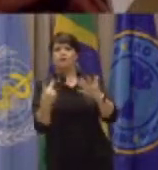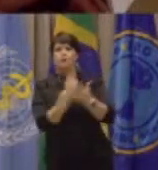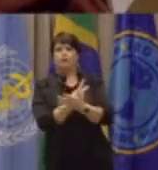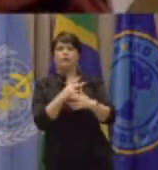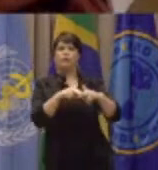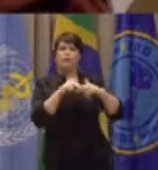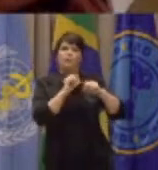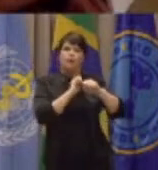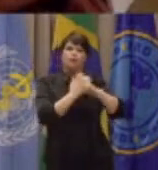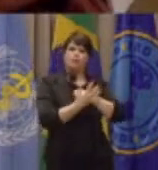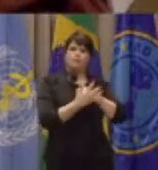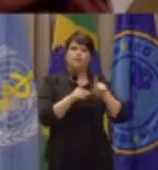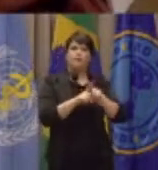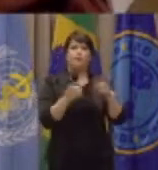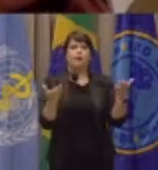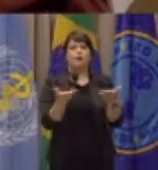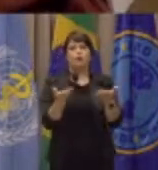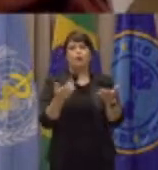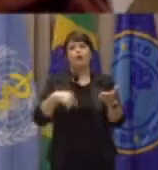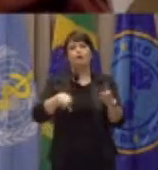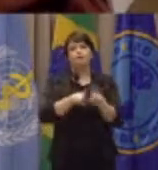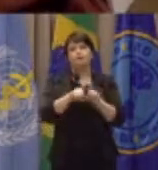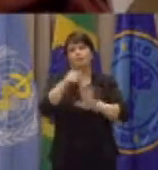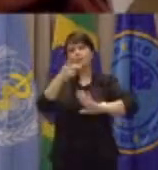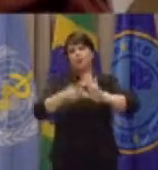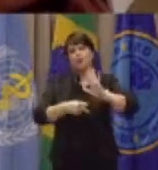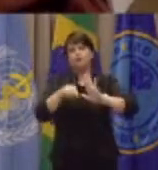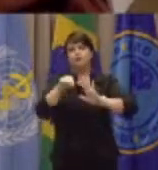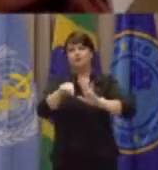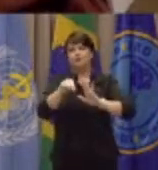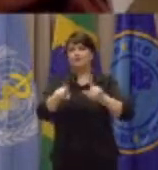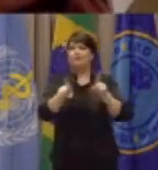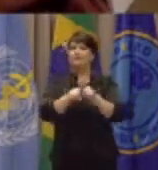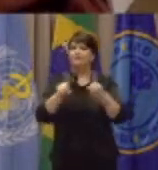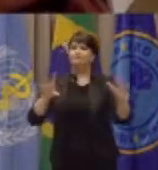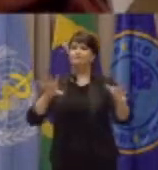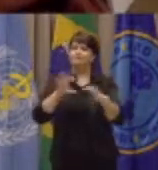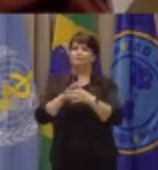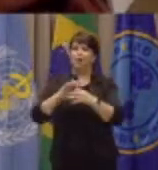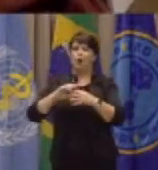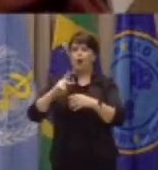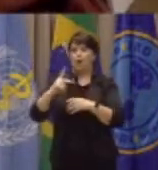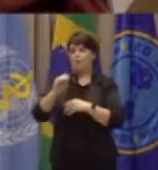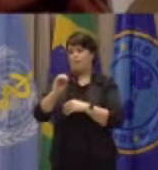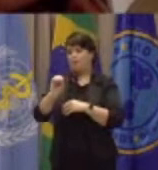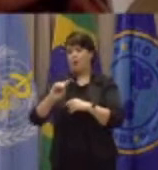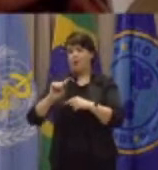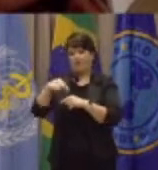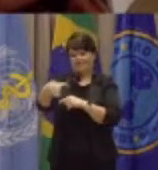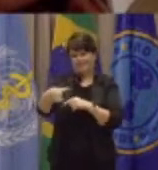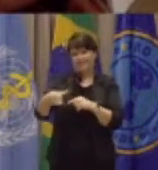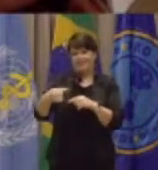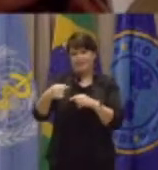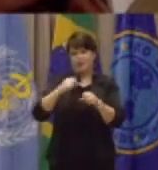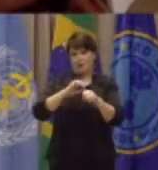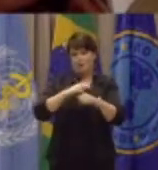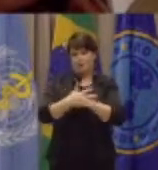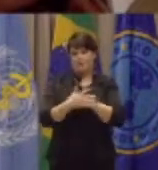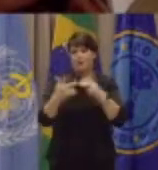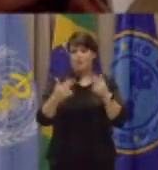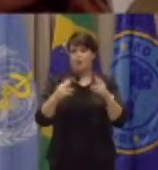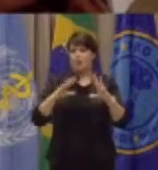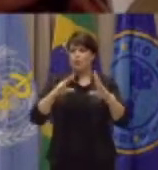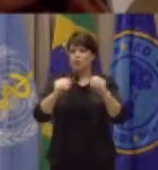last 2 years. And now with this project related to the post-COVID, as everyone